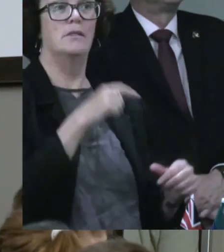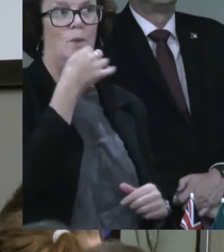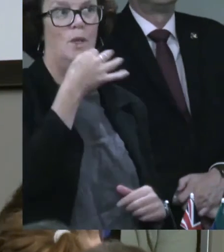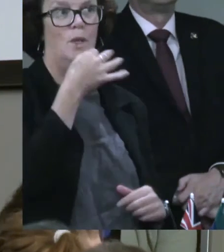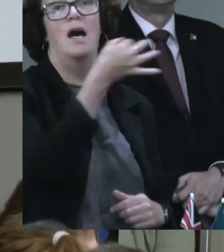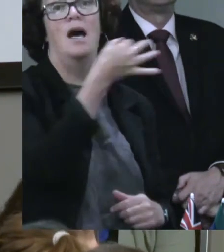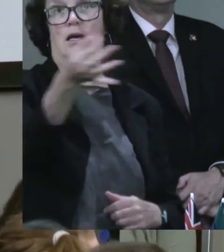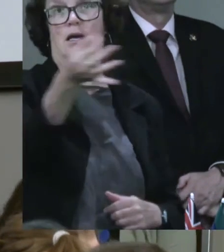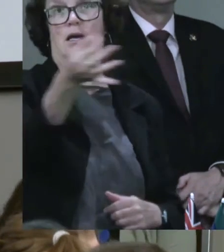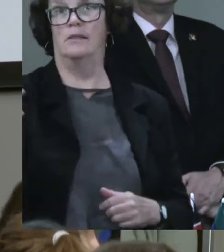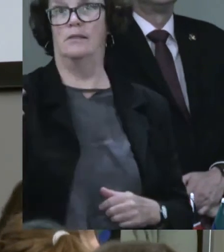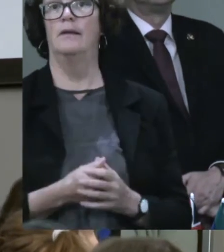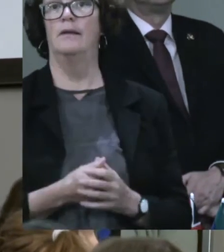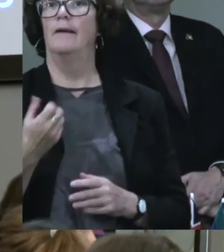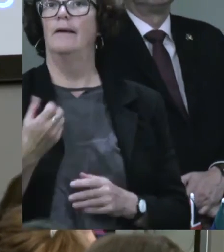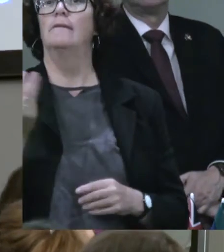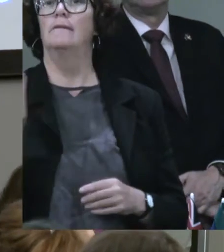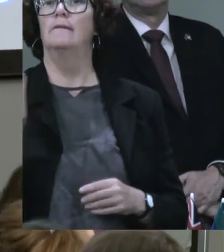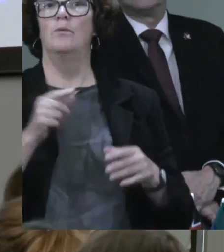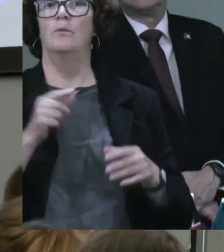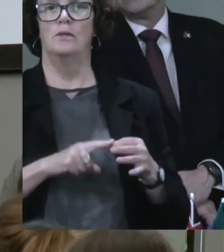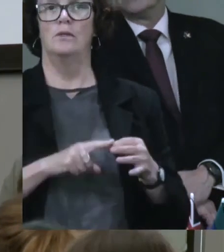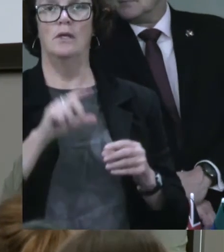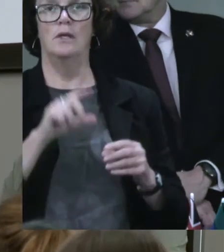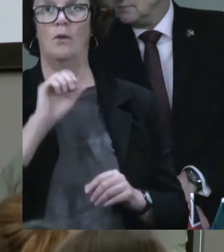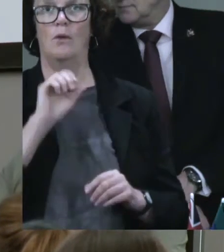we've got some questions. I'm going to hand it over to Cee.